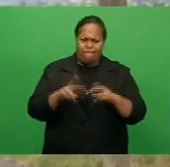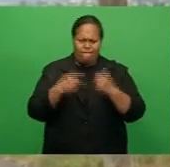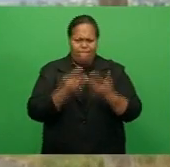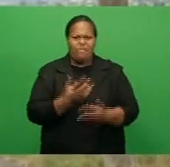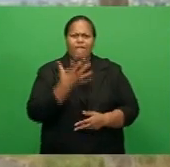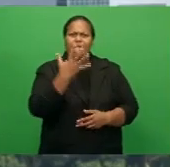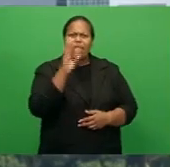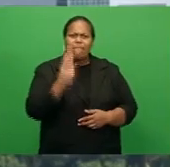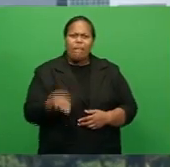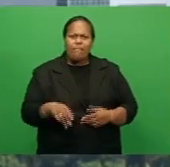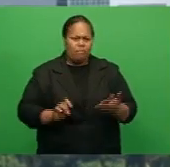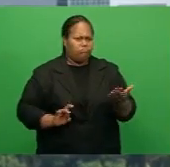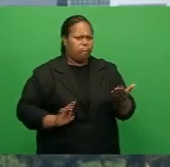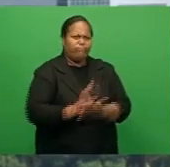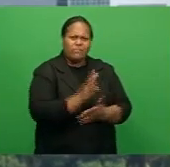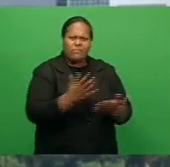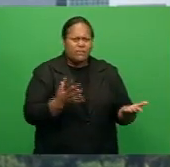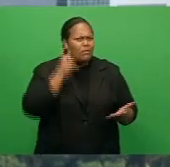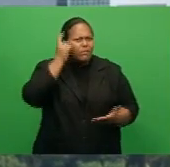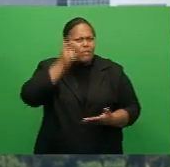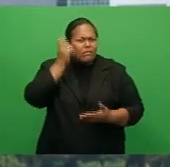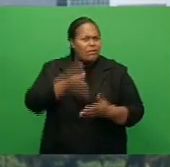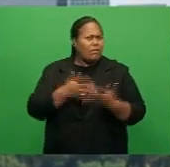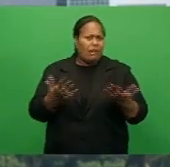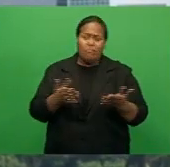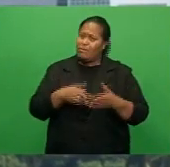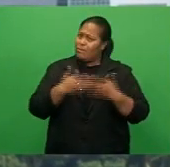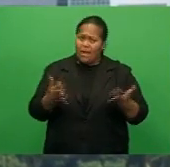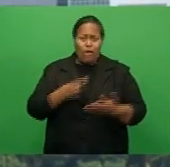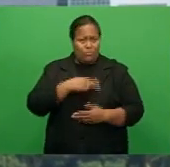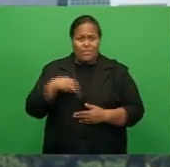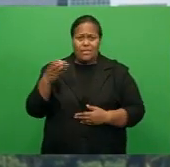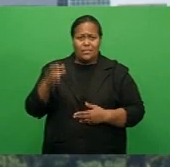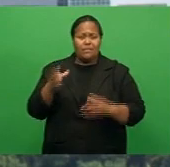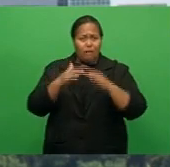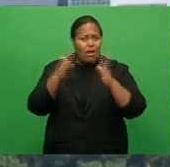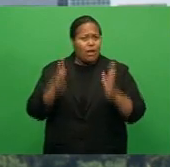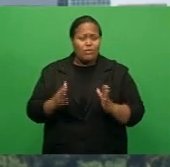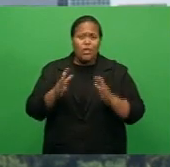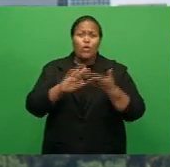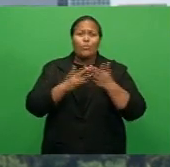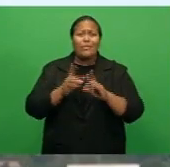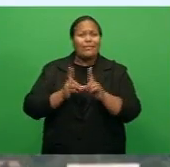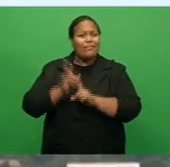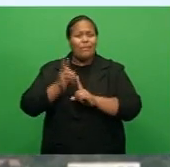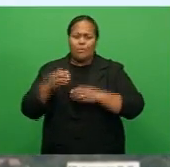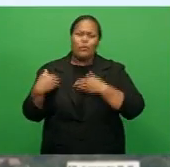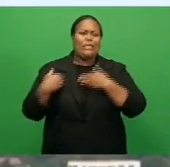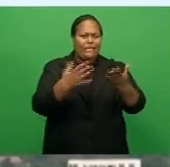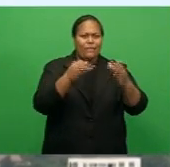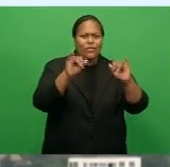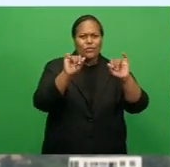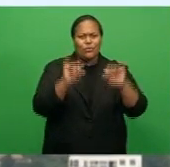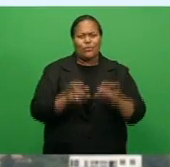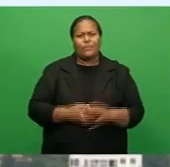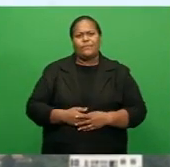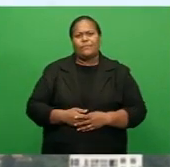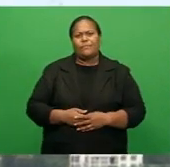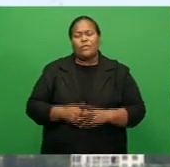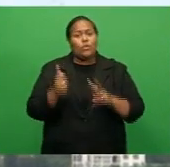grave concern. Raj says they have raised the matter with the Minister for Housing and Community Development, and it also raises several